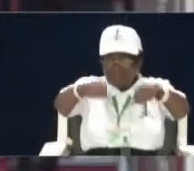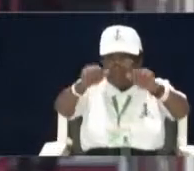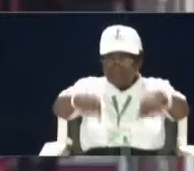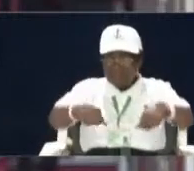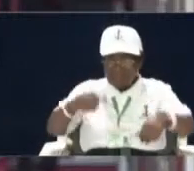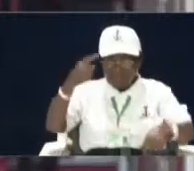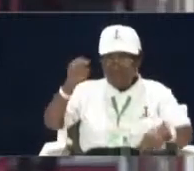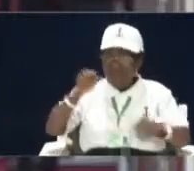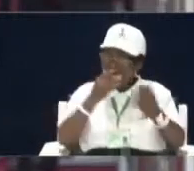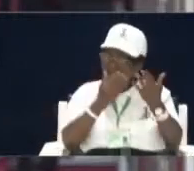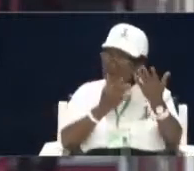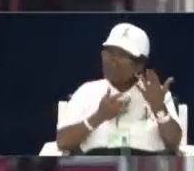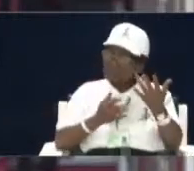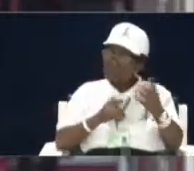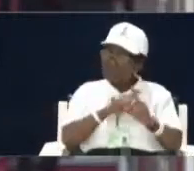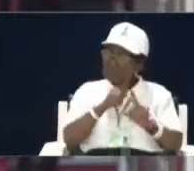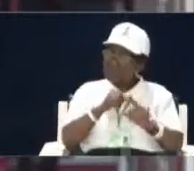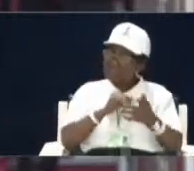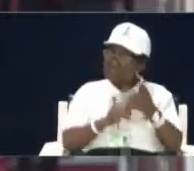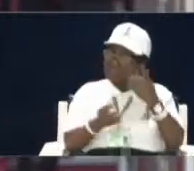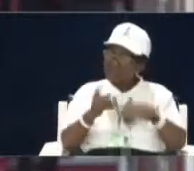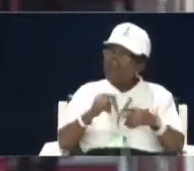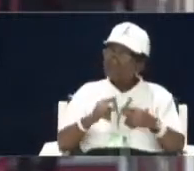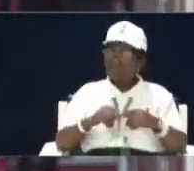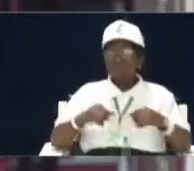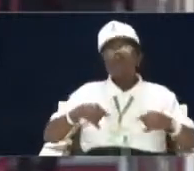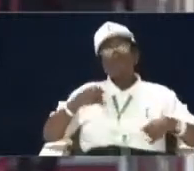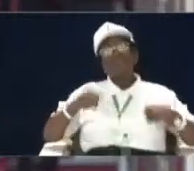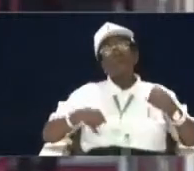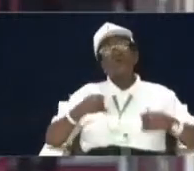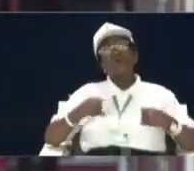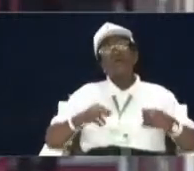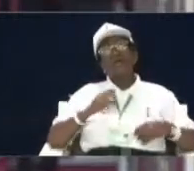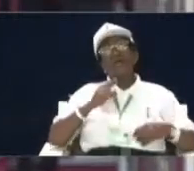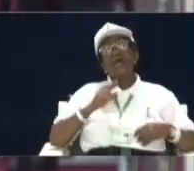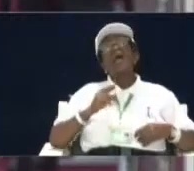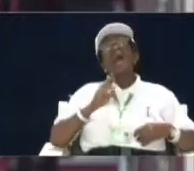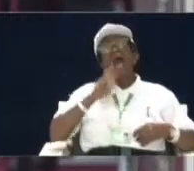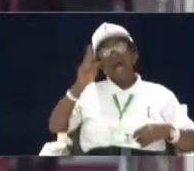When it comes to joy, our capacity is limited.